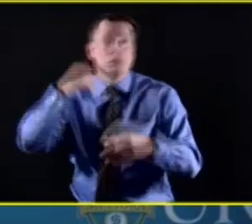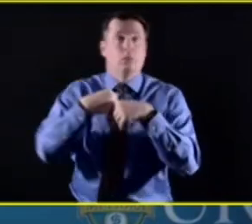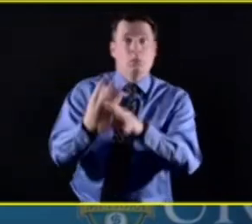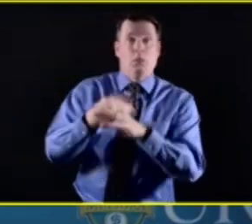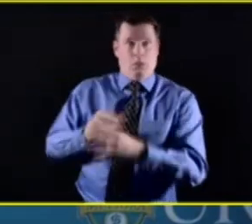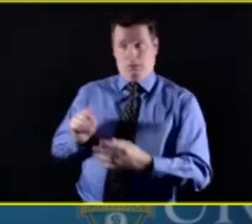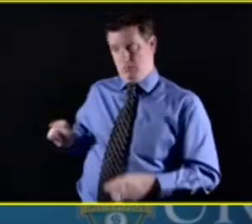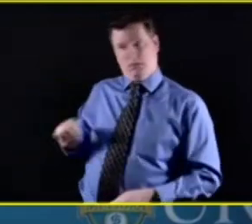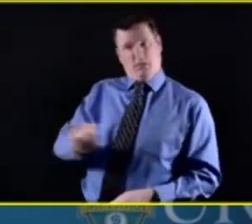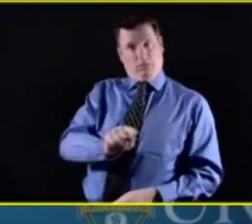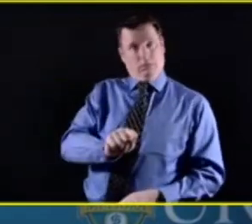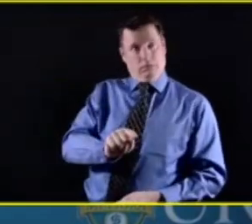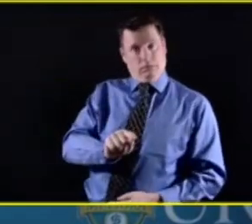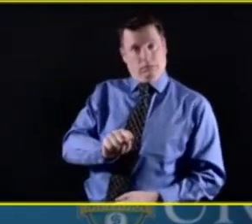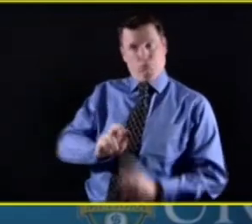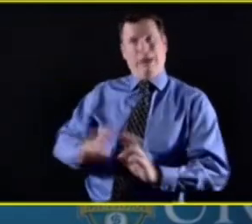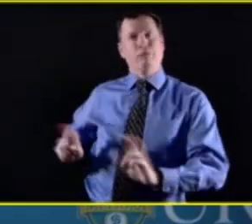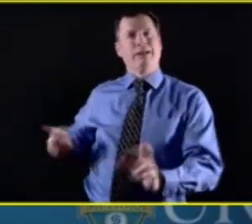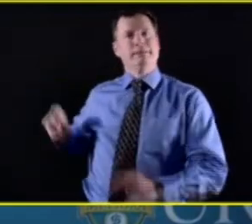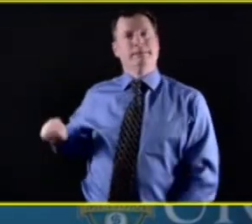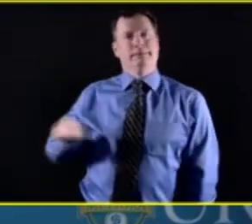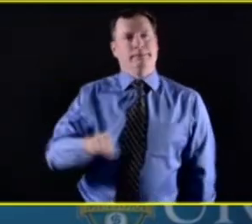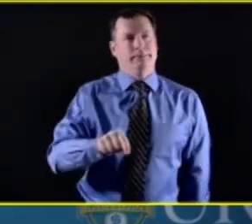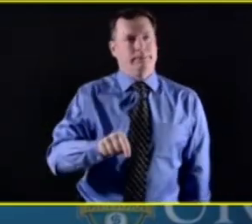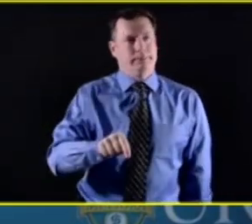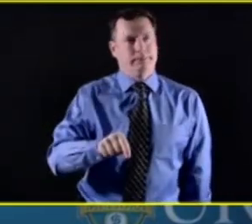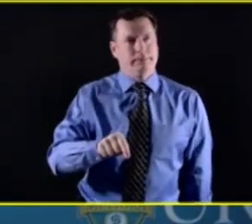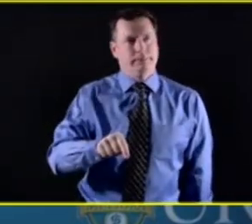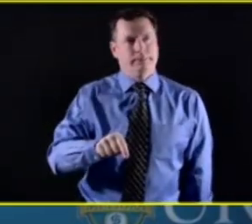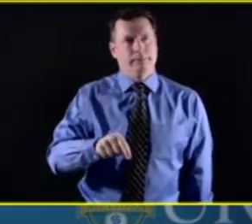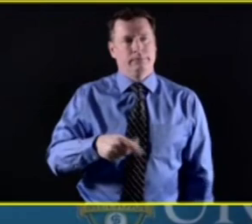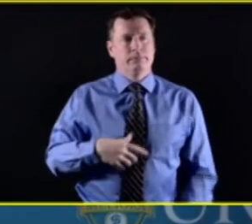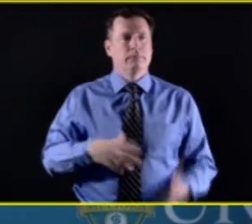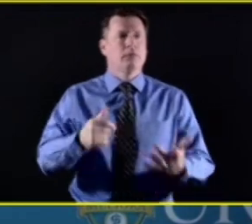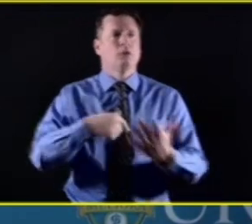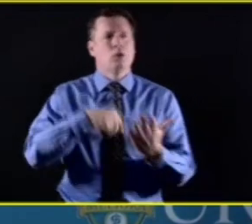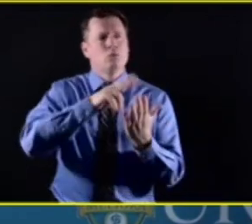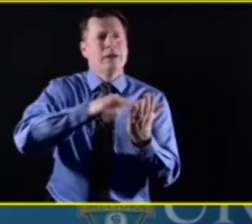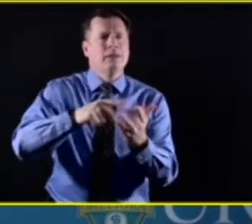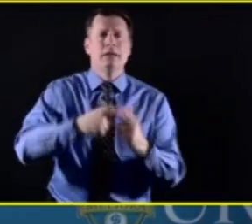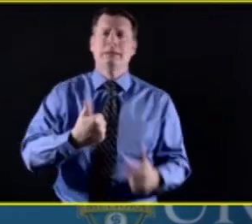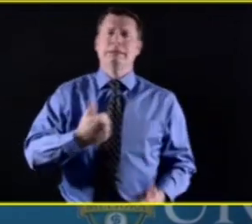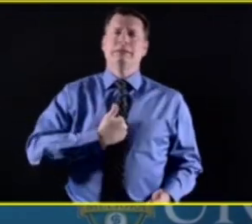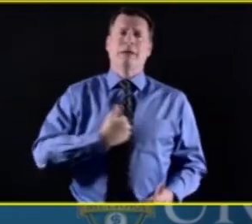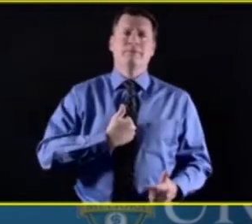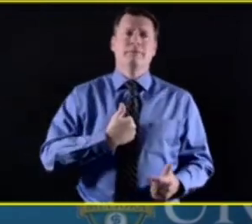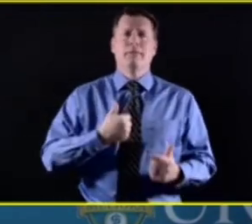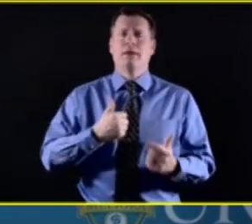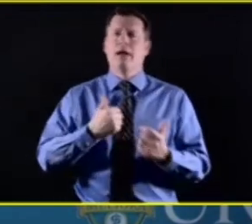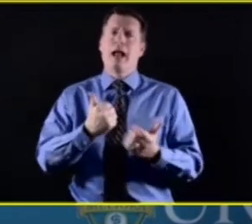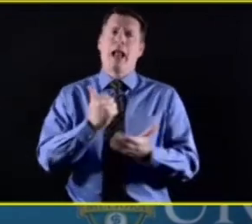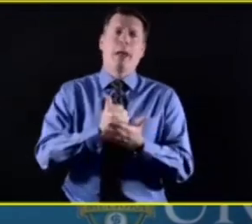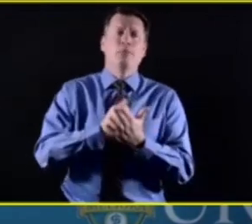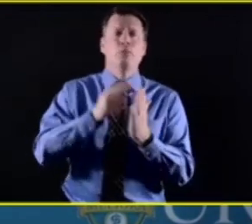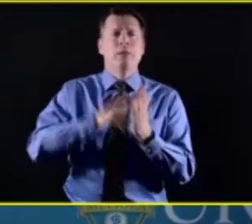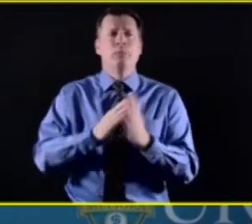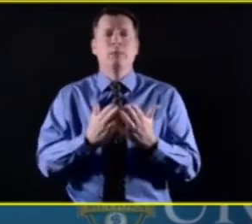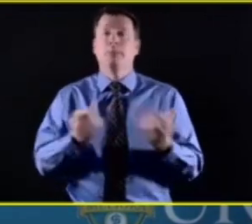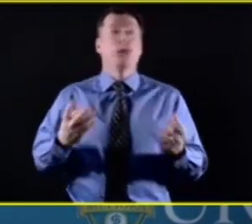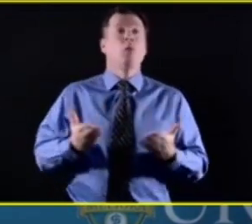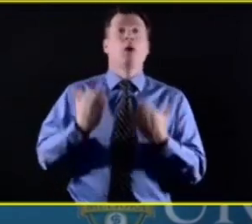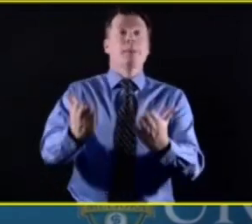self-help from the self-help movement about the use of apps. For example, there's a very exciting, uh,